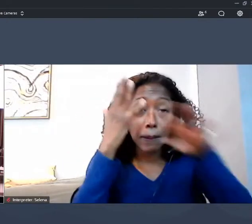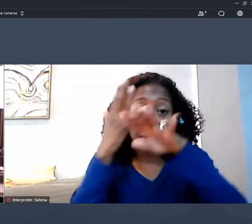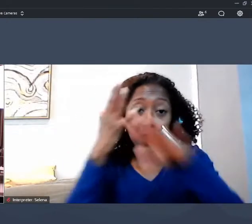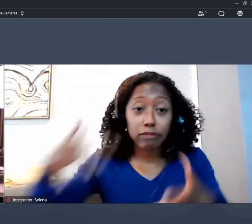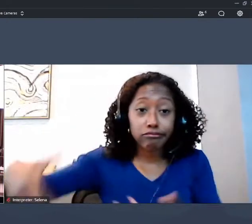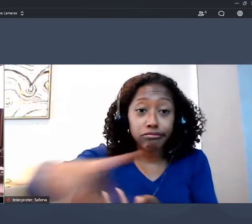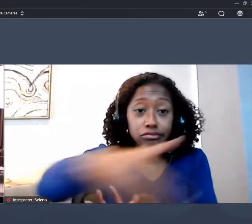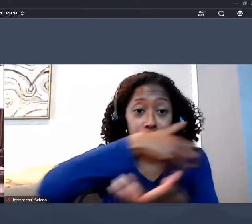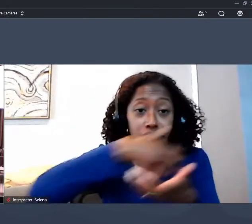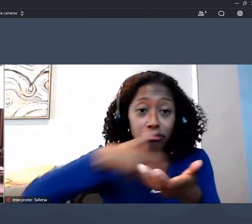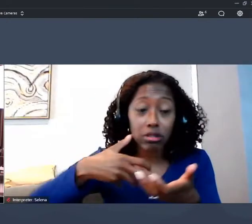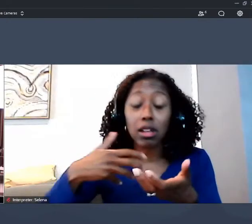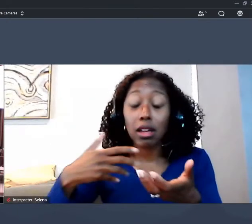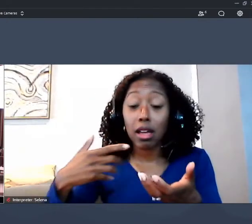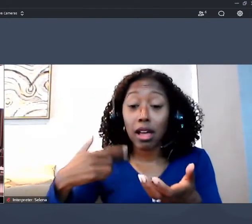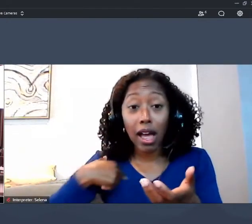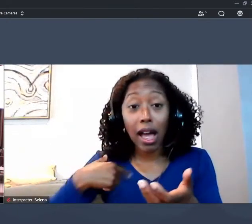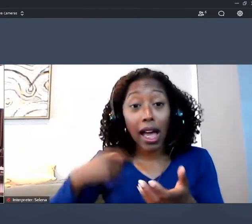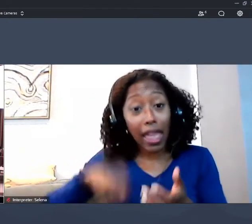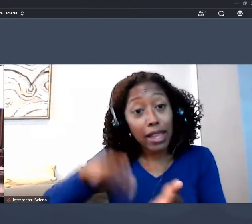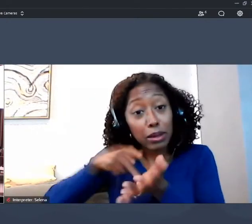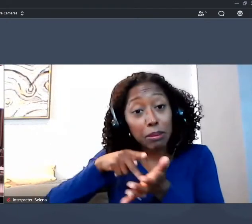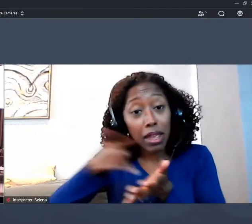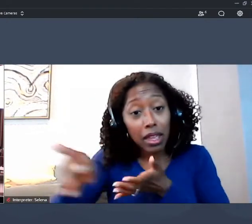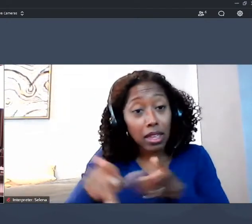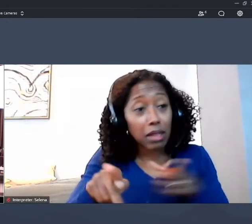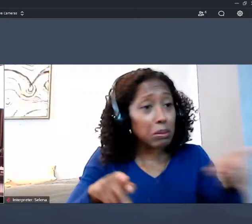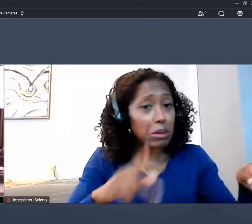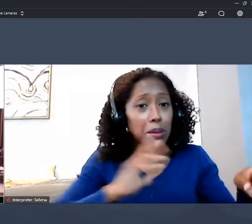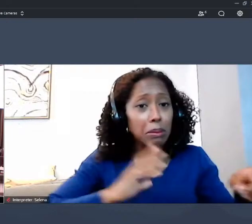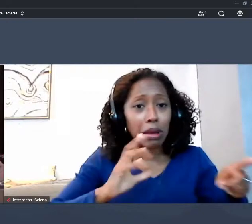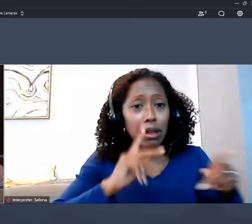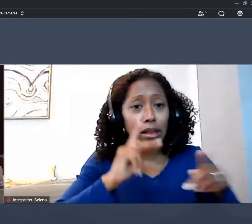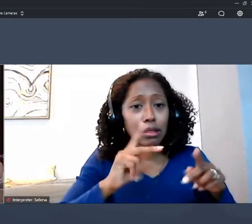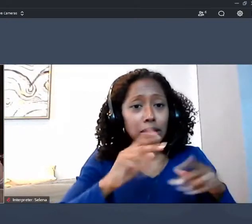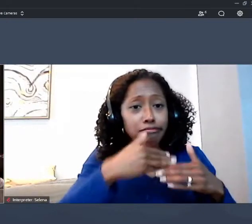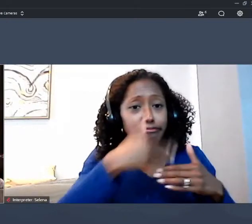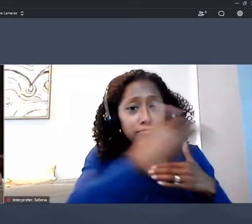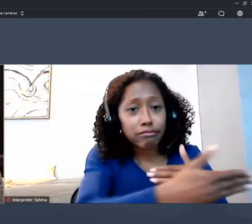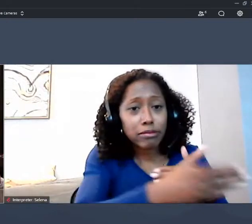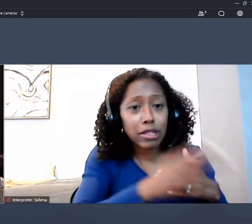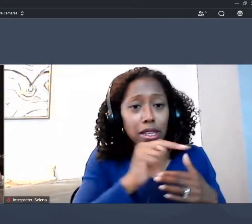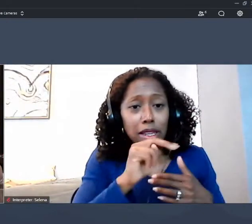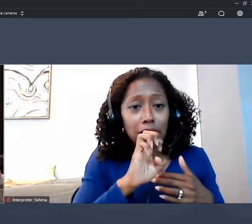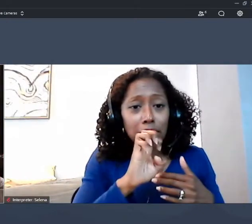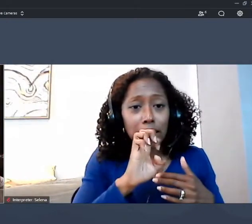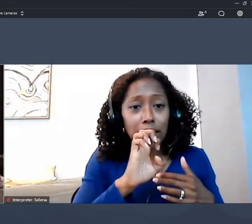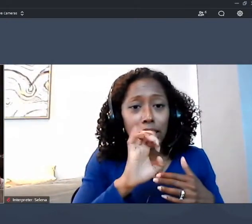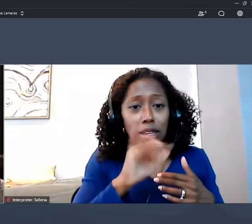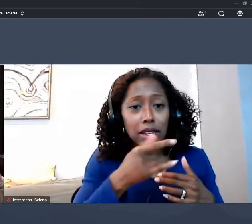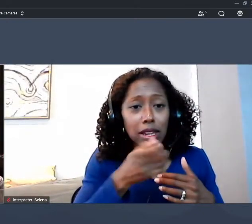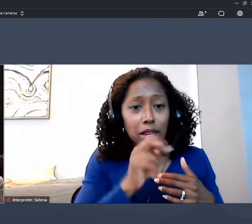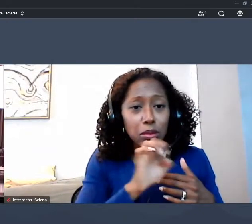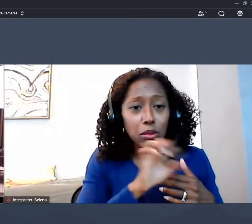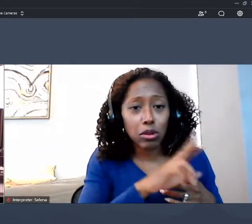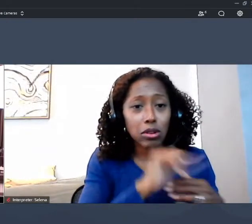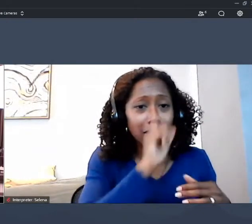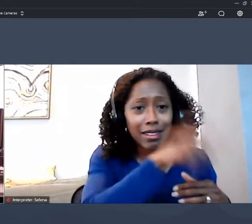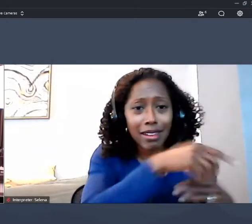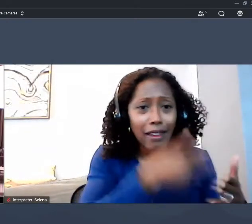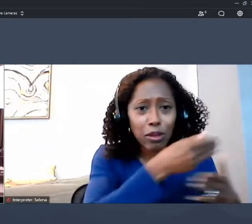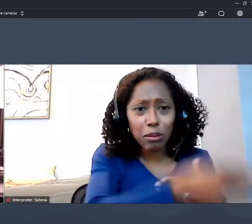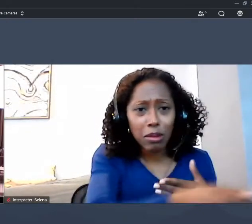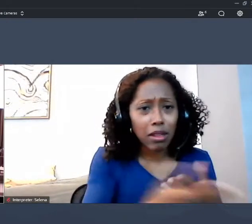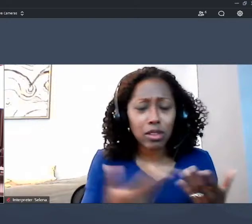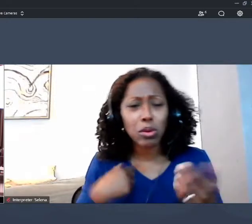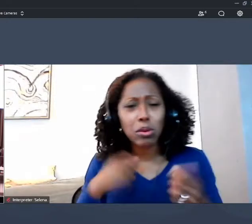I would like to see, and I talked to Director Connect, you came in, how are we going to enforce this, and what type of economic